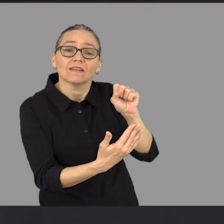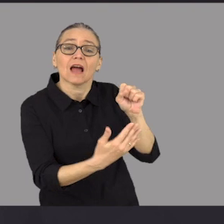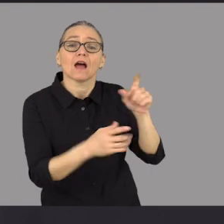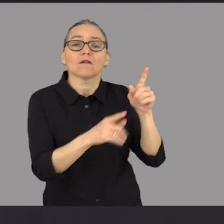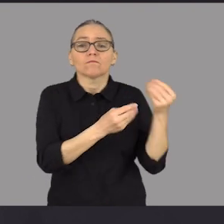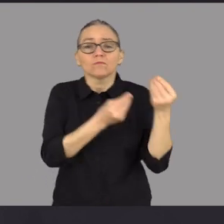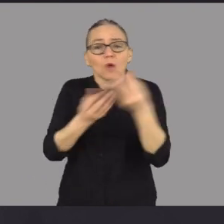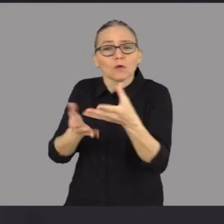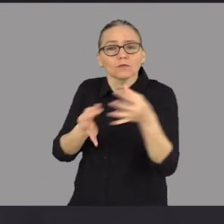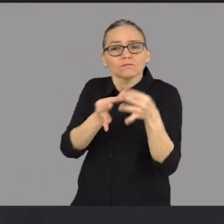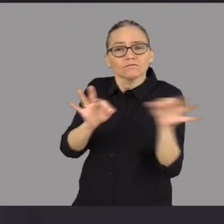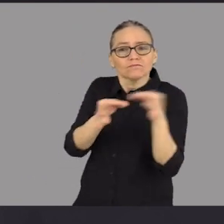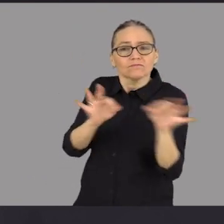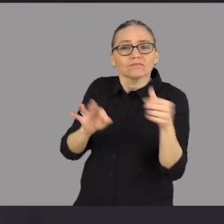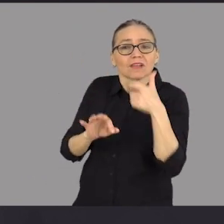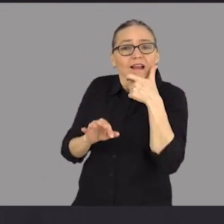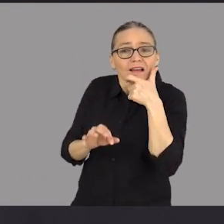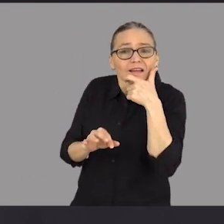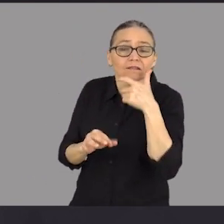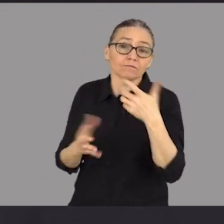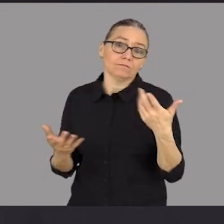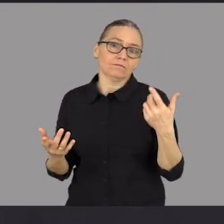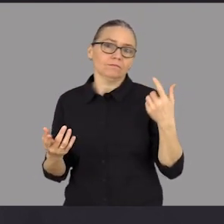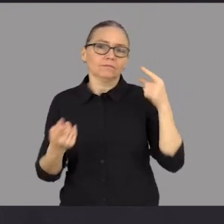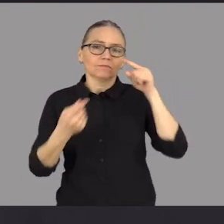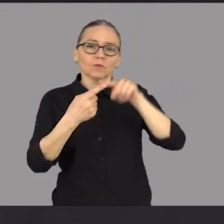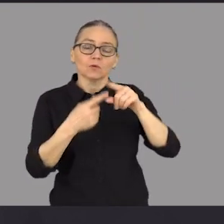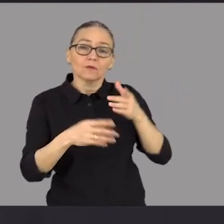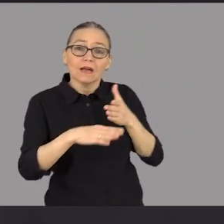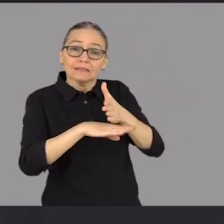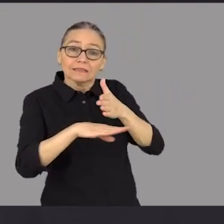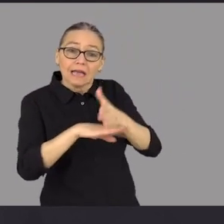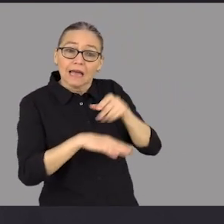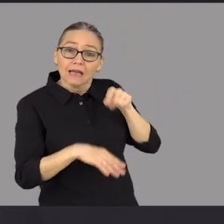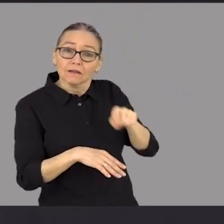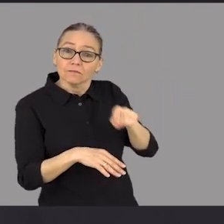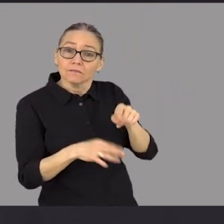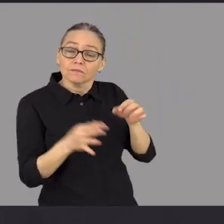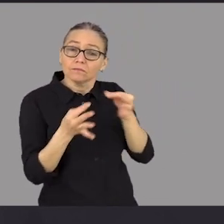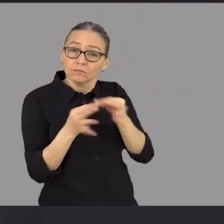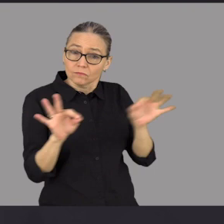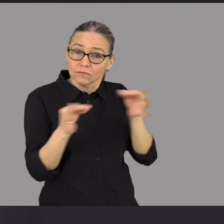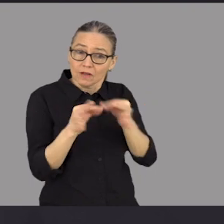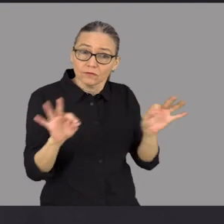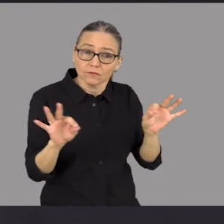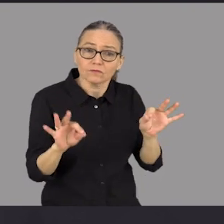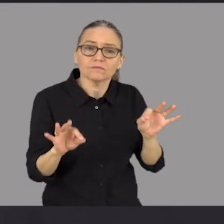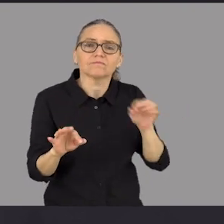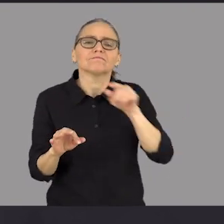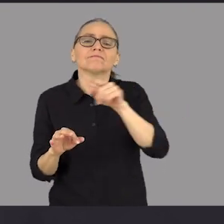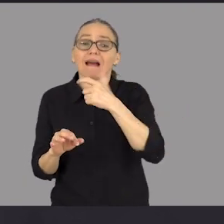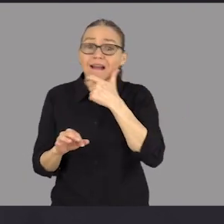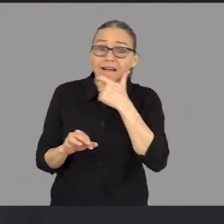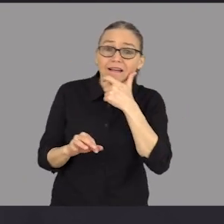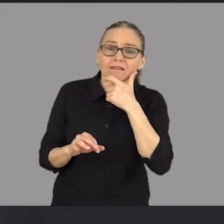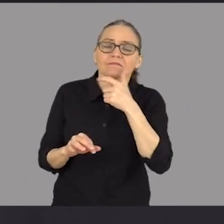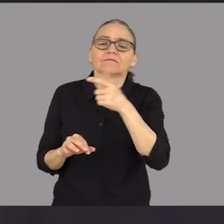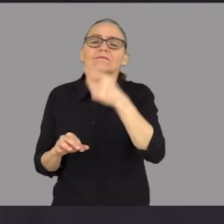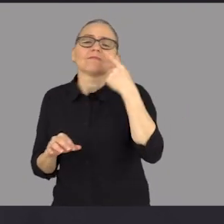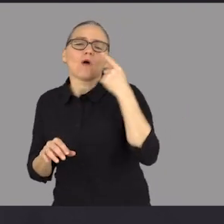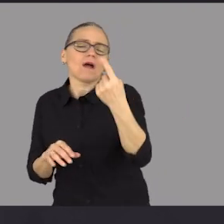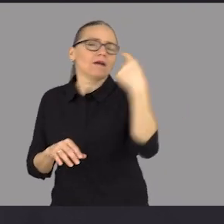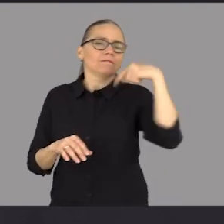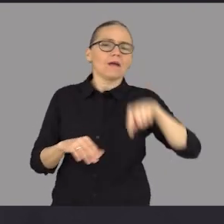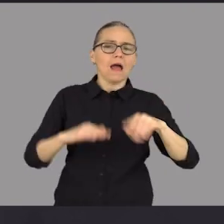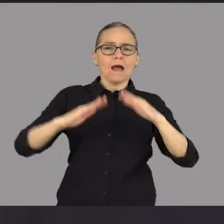access closed captioning in English, please click on the Show Captions button at the bottom of your screen. You